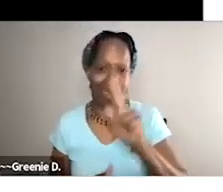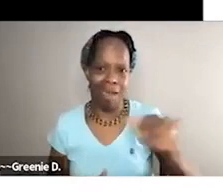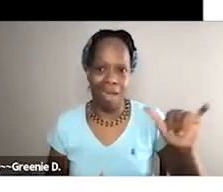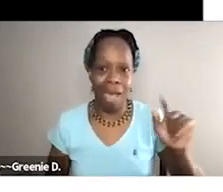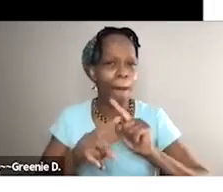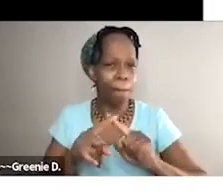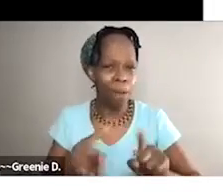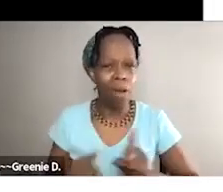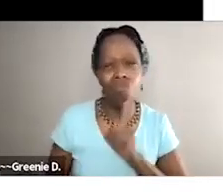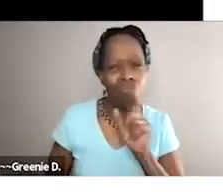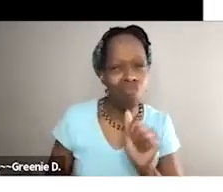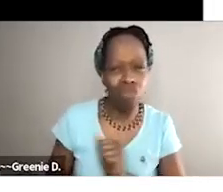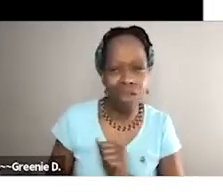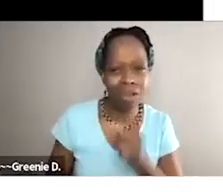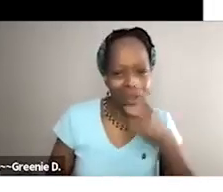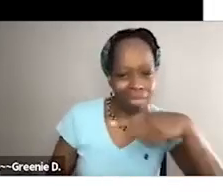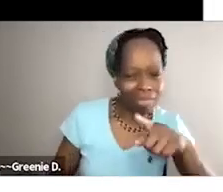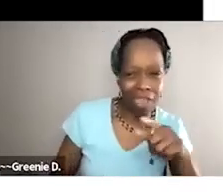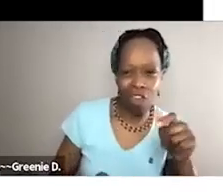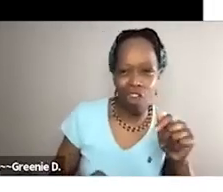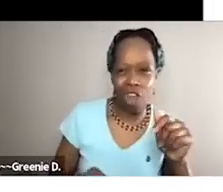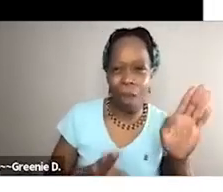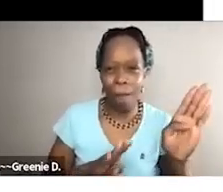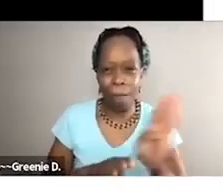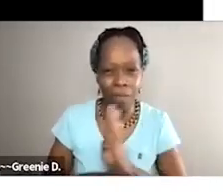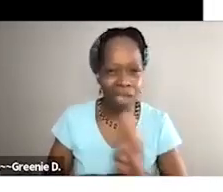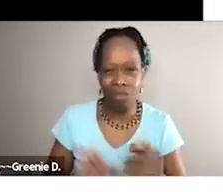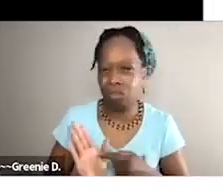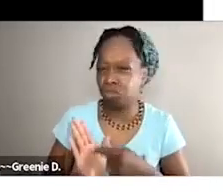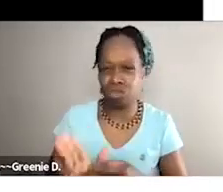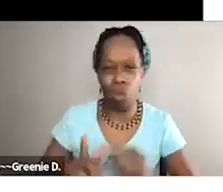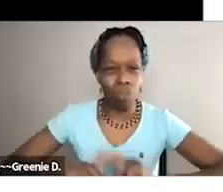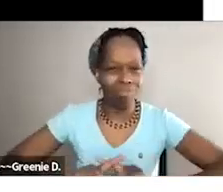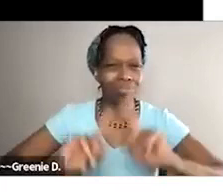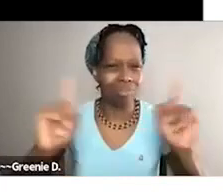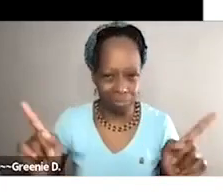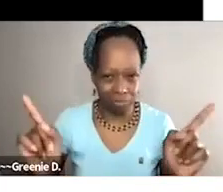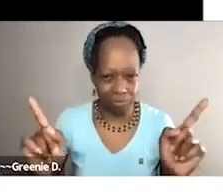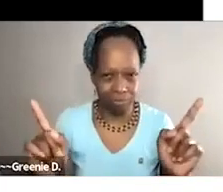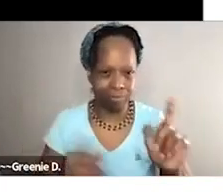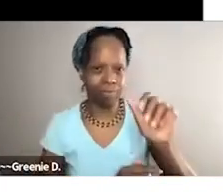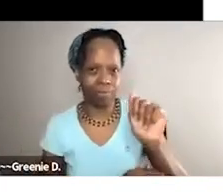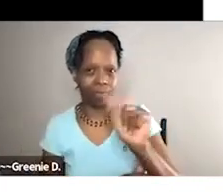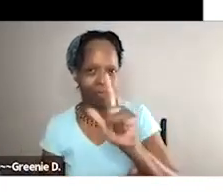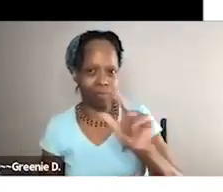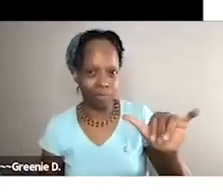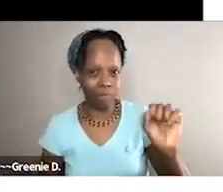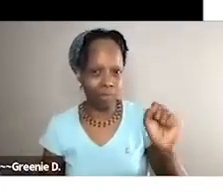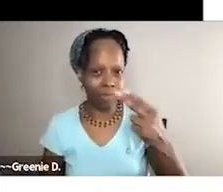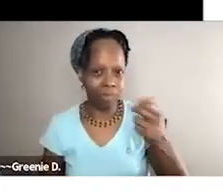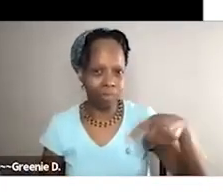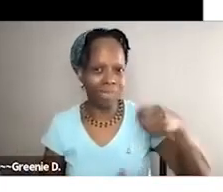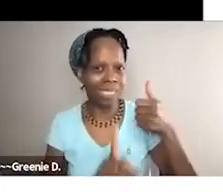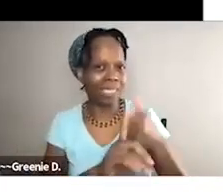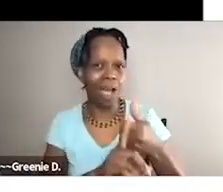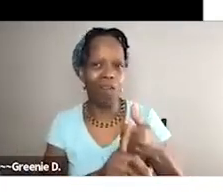something very, very different. So, you know, when we're talking about allyship, we understand that it's a lifelong learning experience and all of us have an